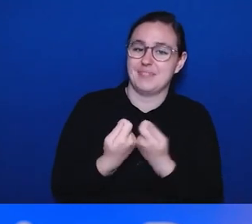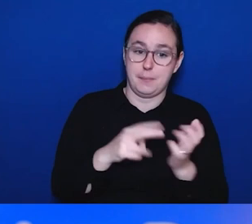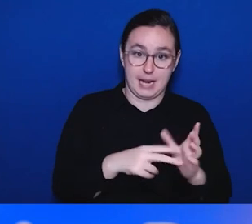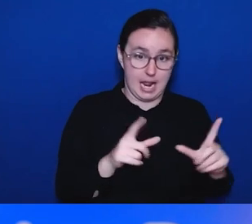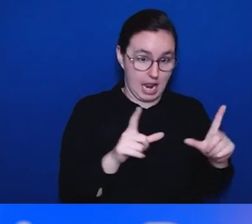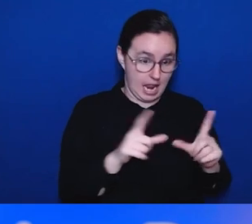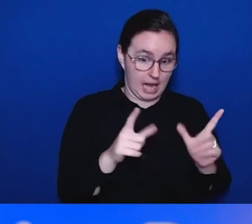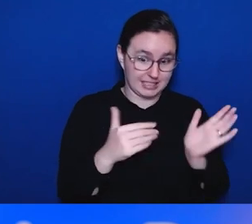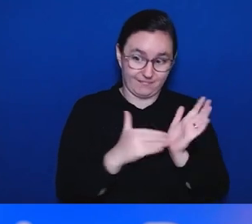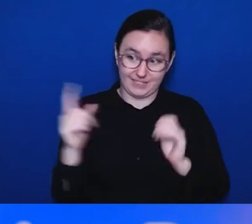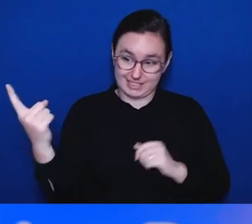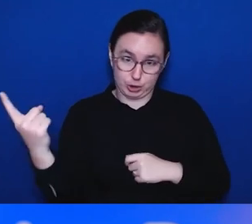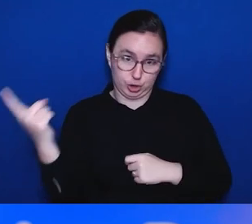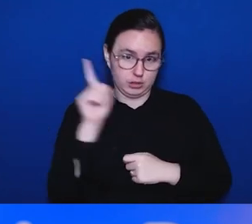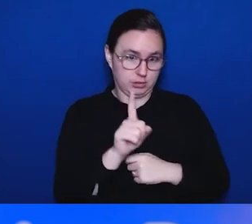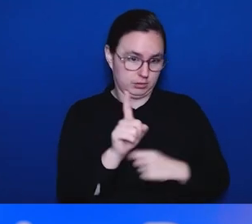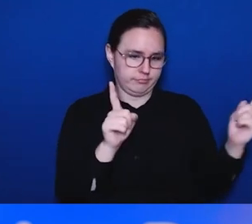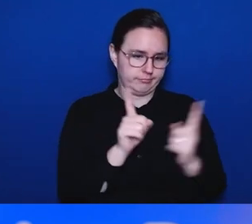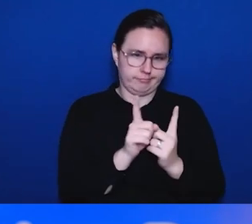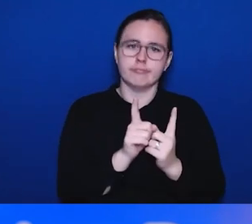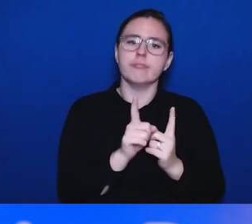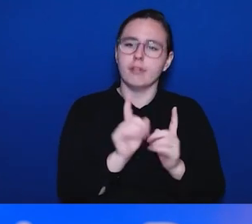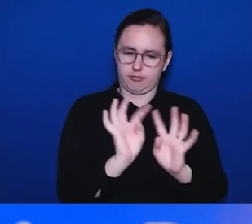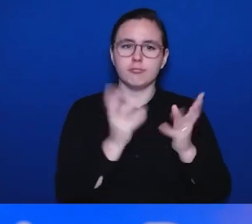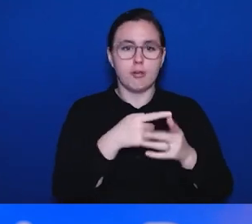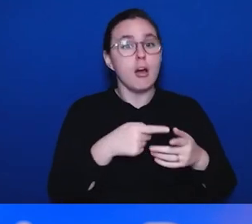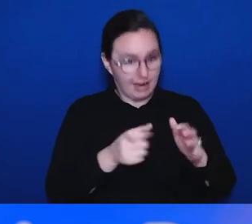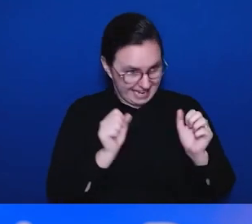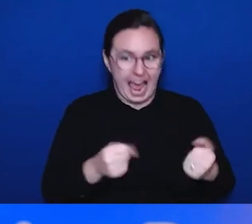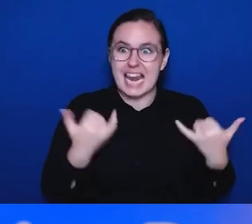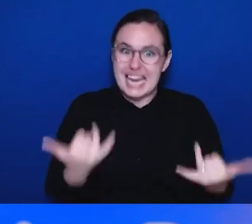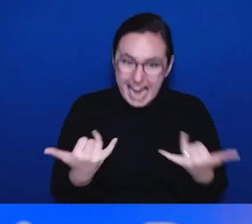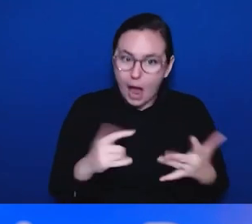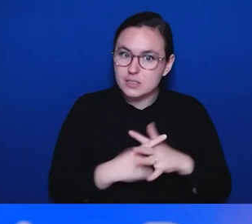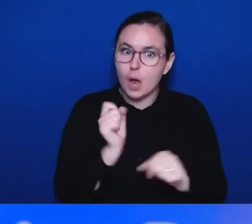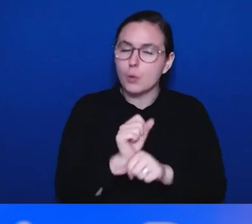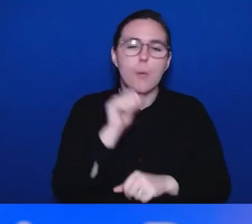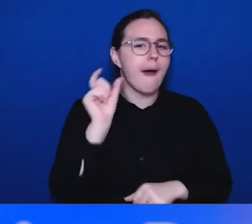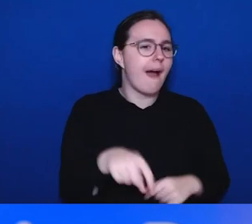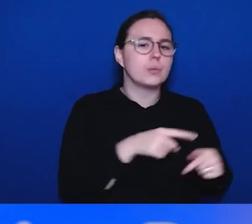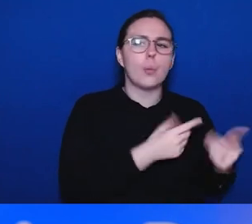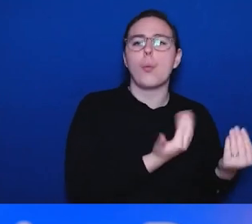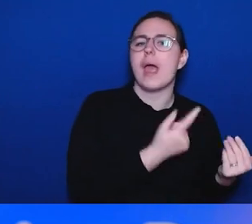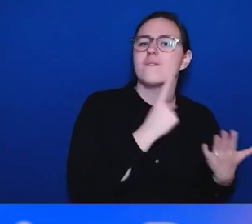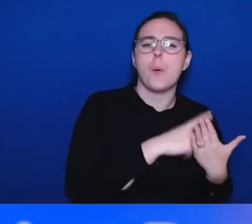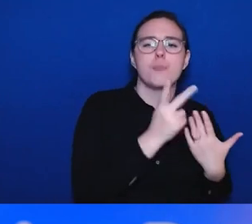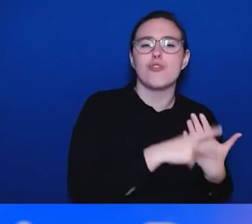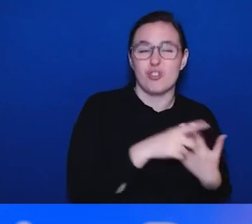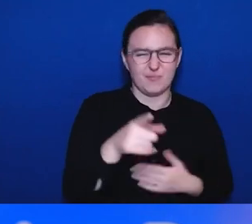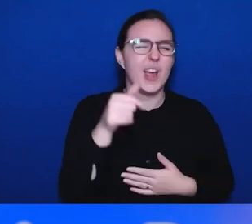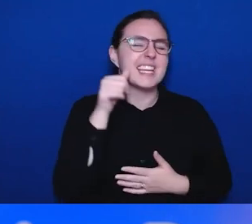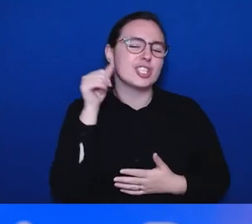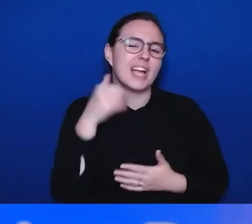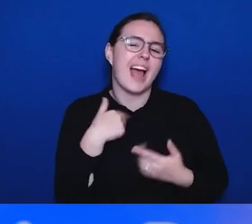physicians, providing support. Now, they'll work under the supervision of a licensed physician, but they'll be able to start work right away. And